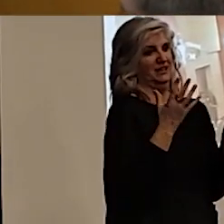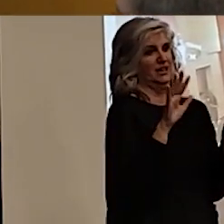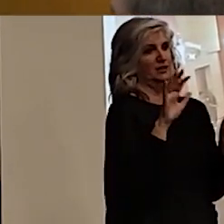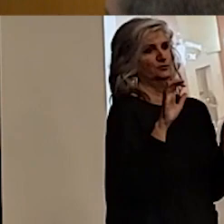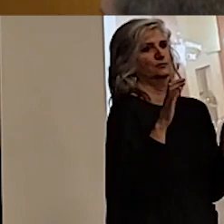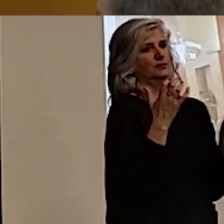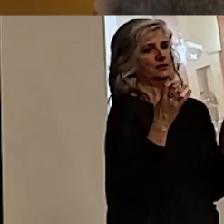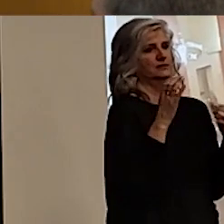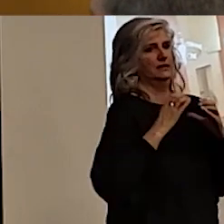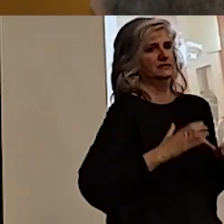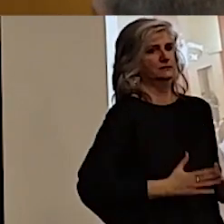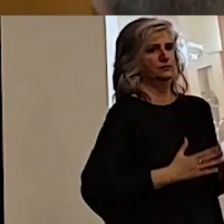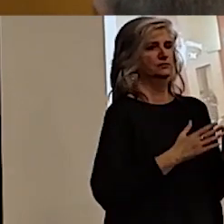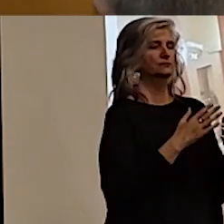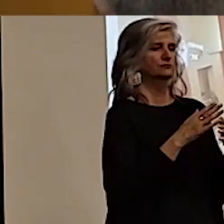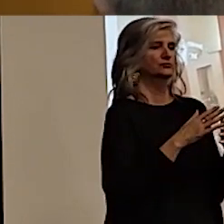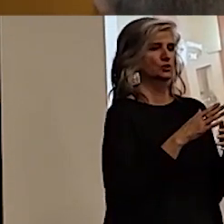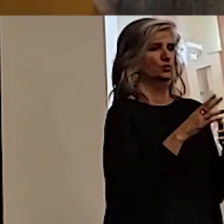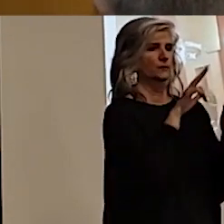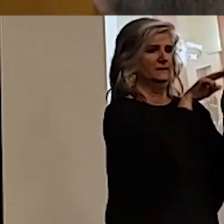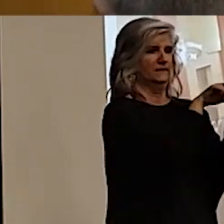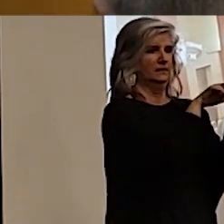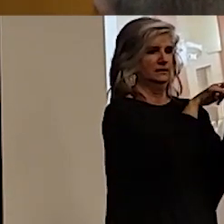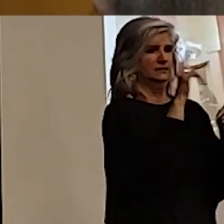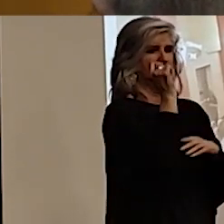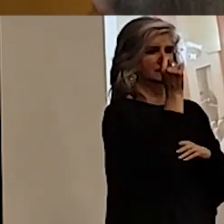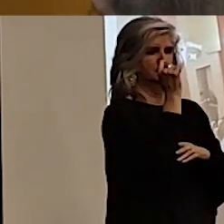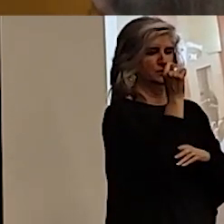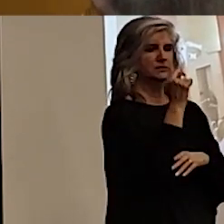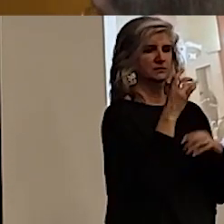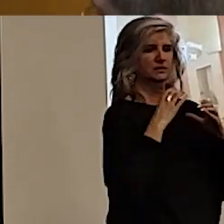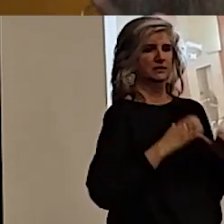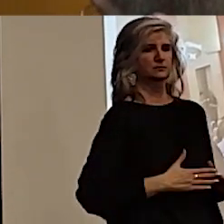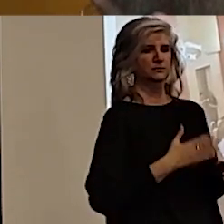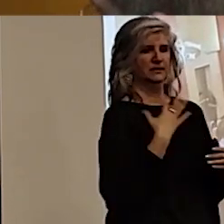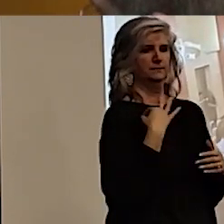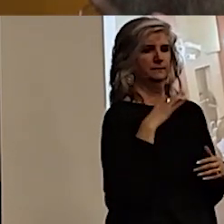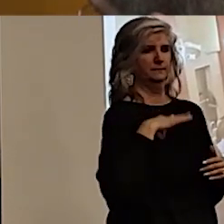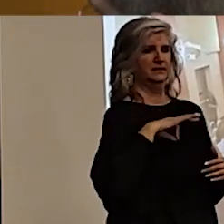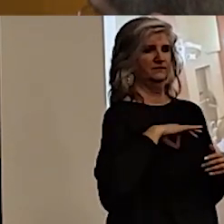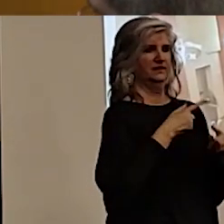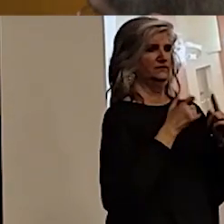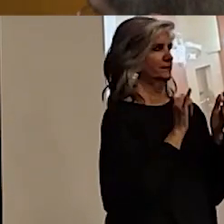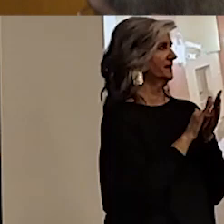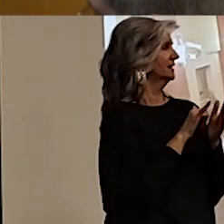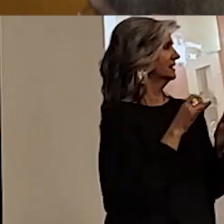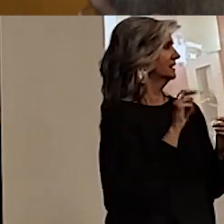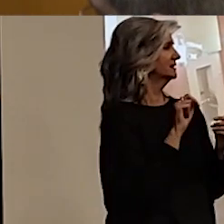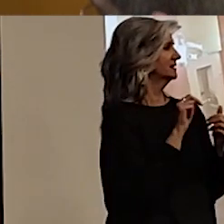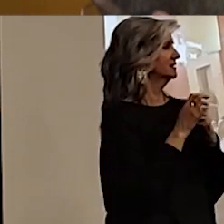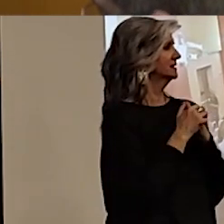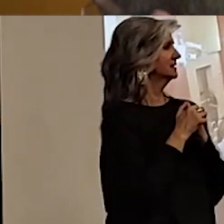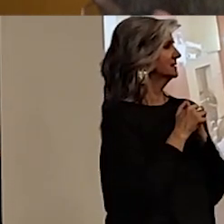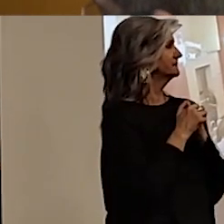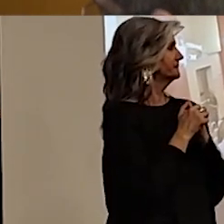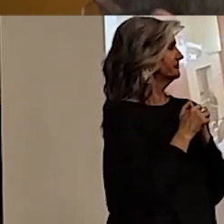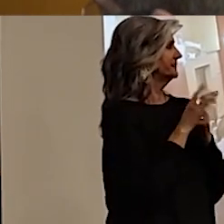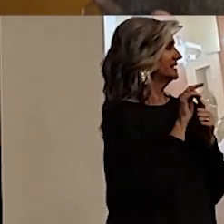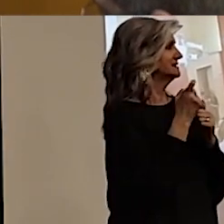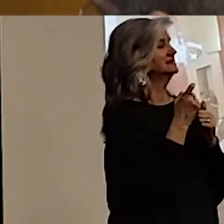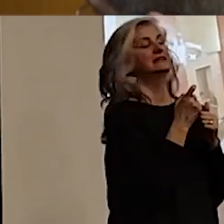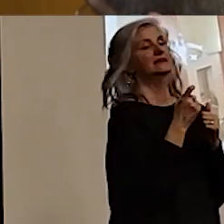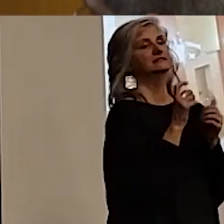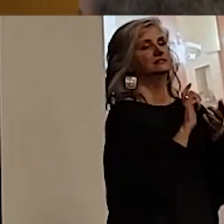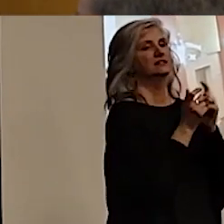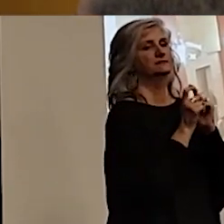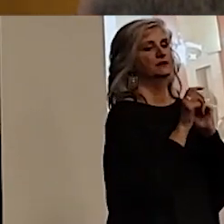on those types of programs to make sure customers can benefit from them. And then the tax adjustment rider, I